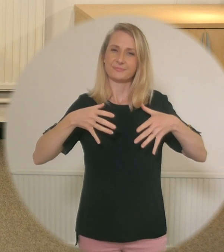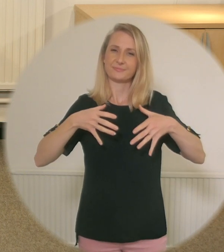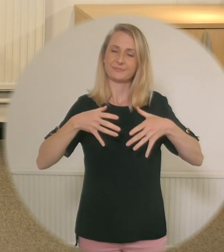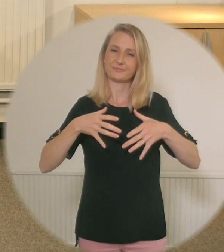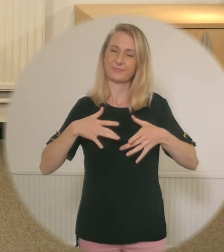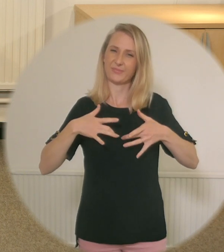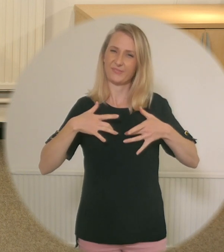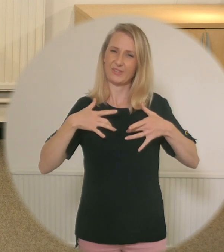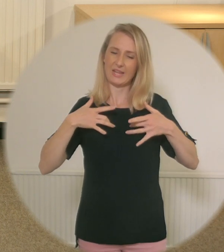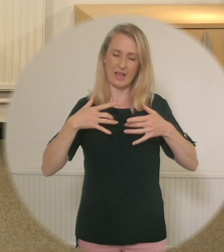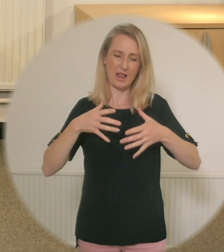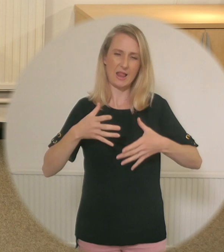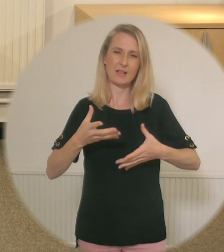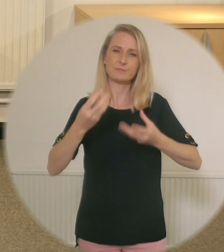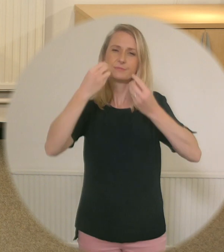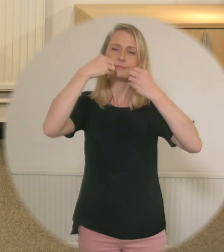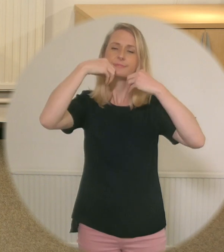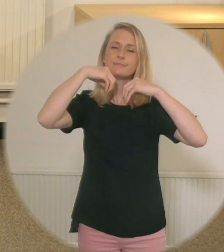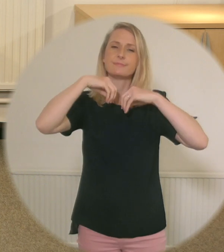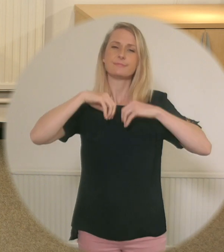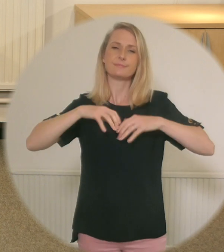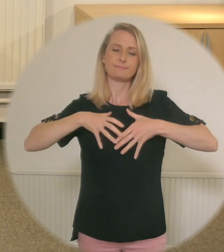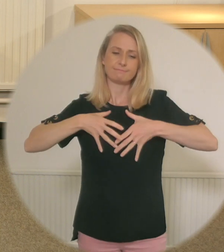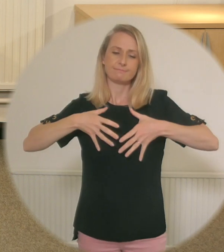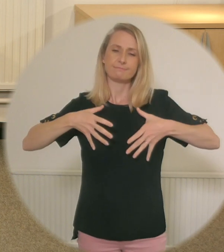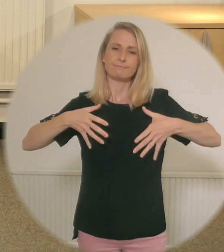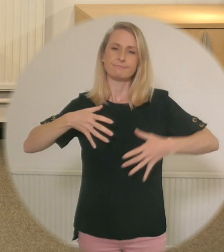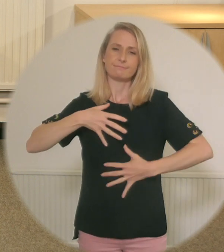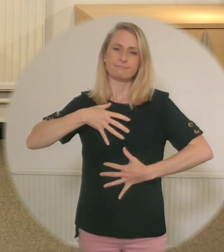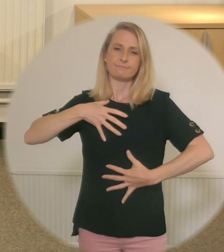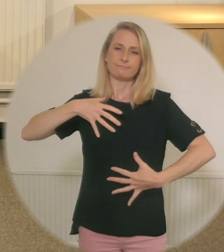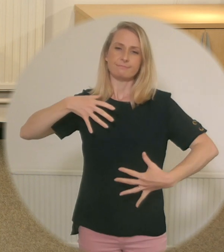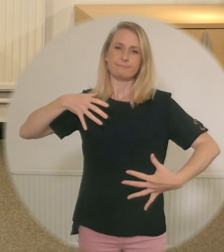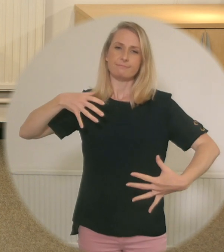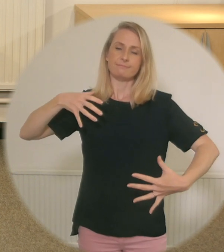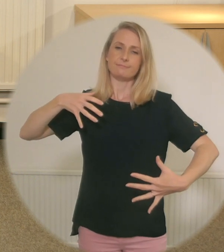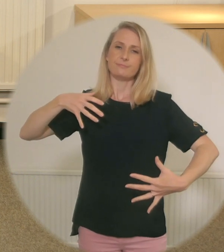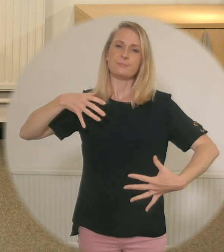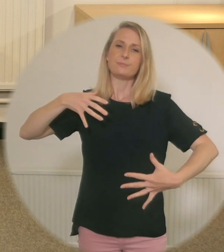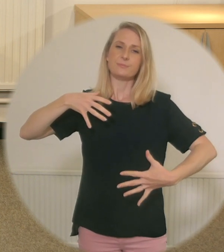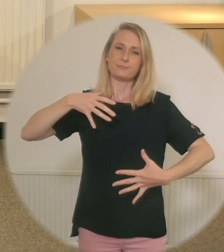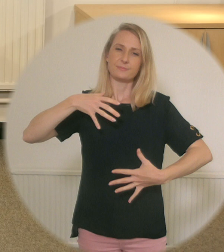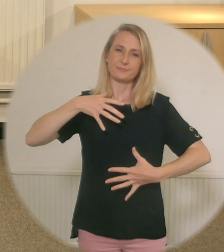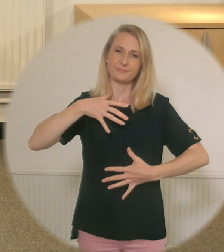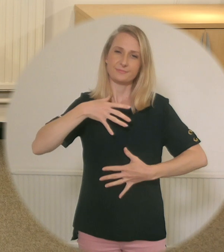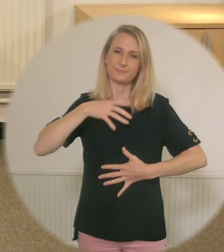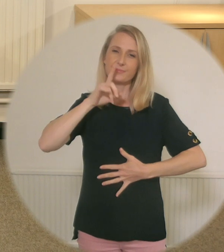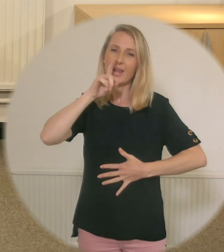the breath comes in, and as you breathe out, allow the breath to gently drop